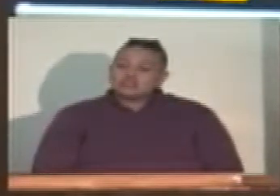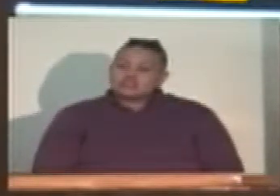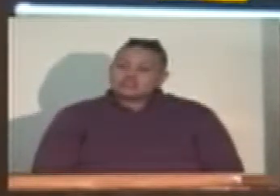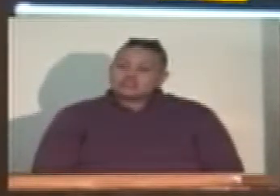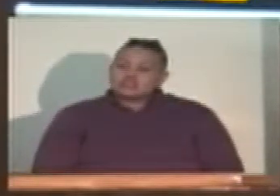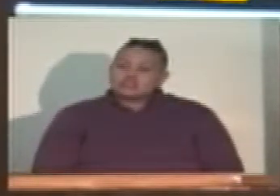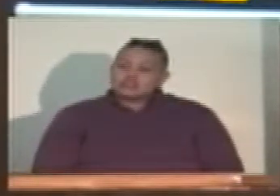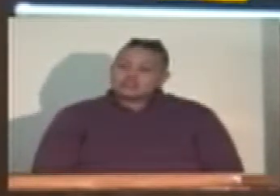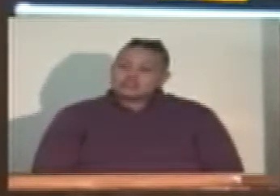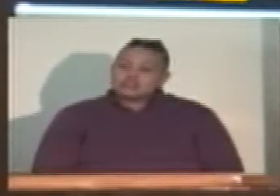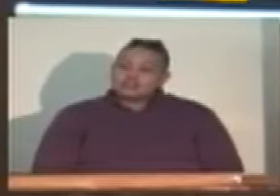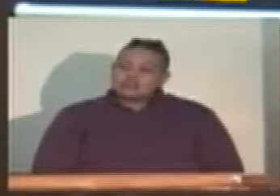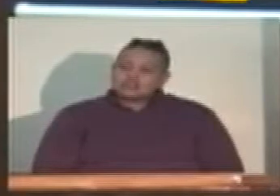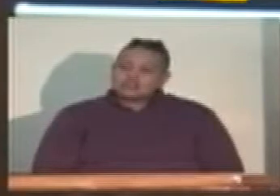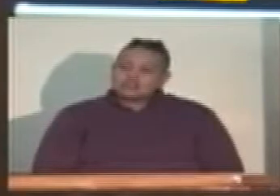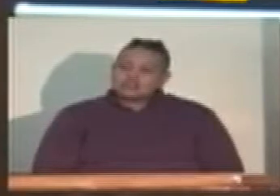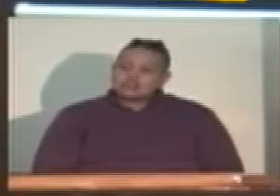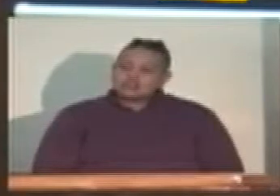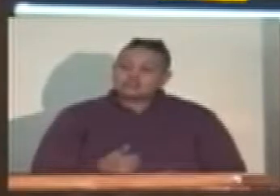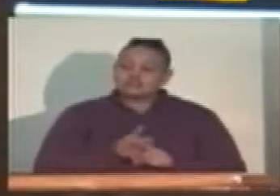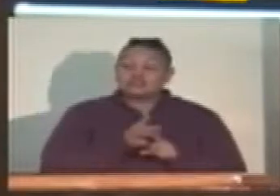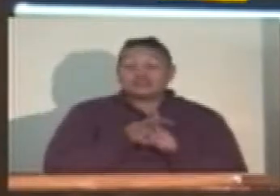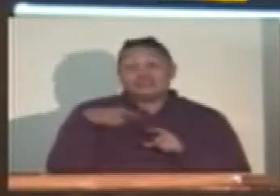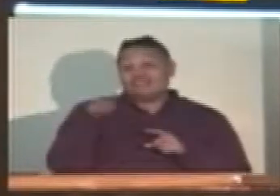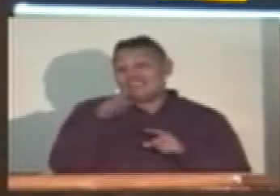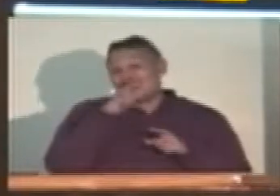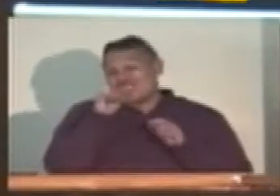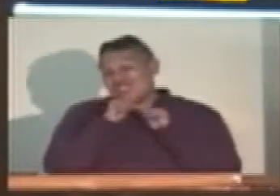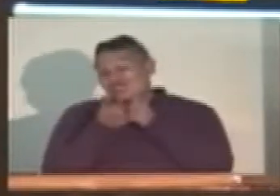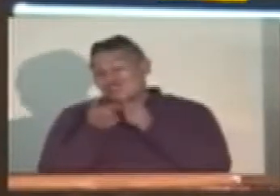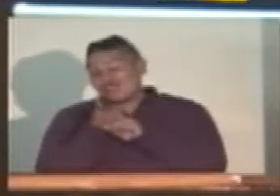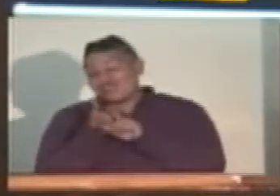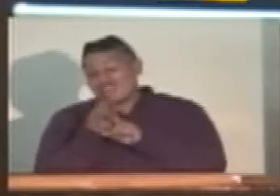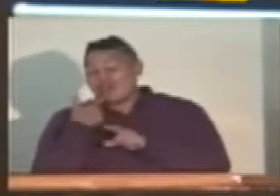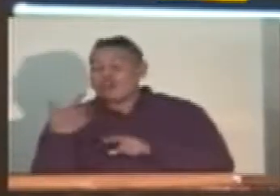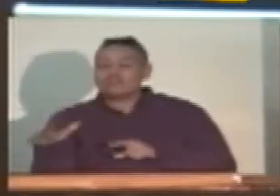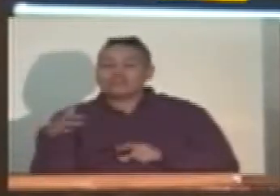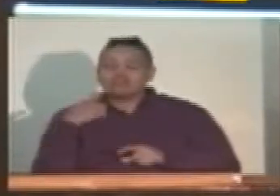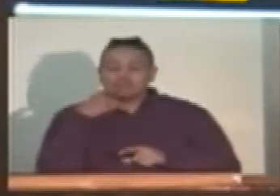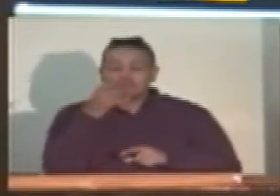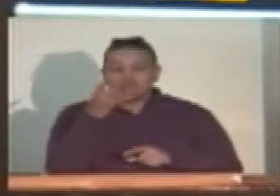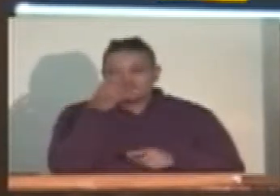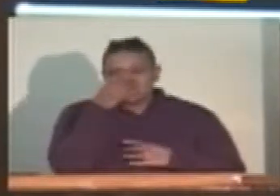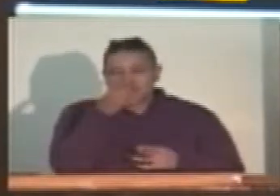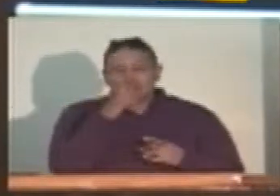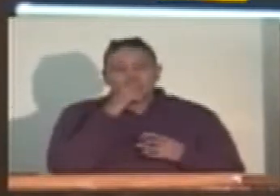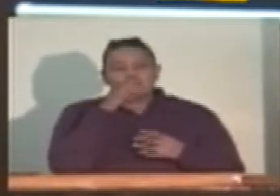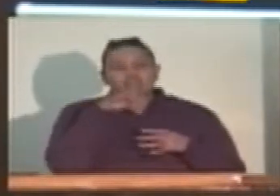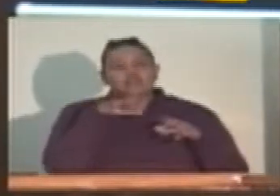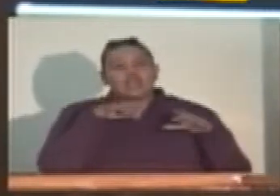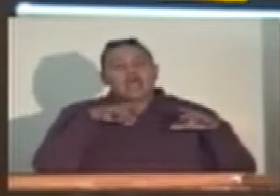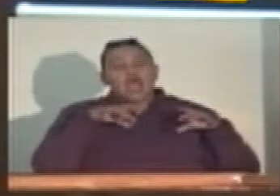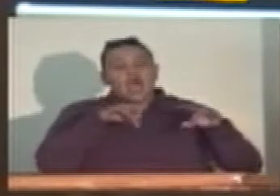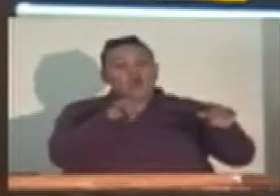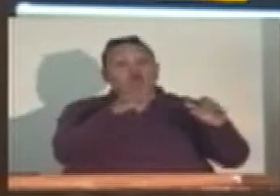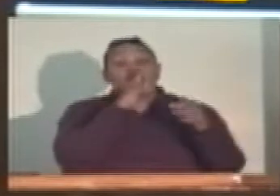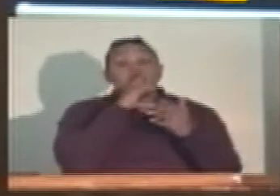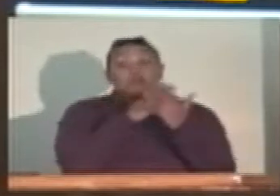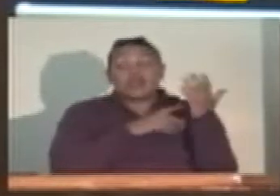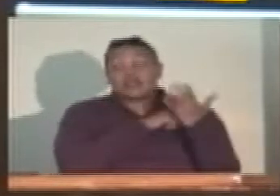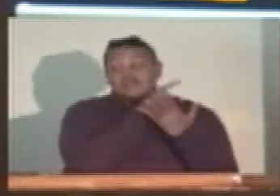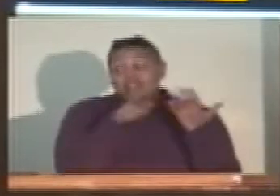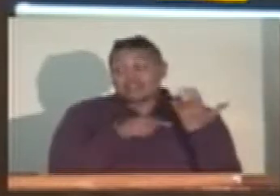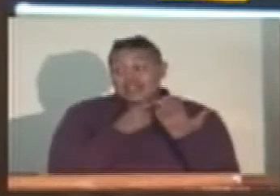The Small Ruminants Association has already indicated an interest in acquiring a portion of these